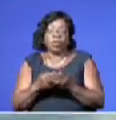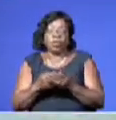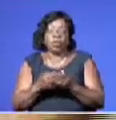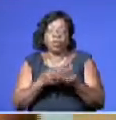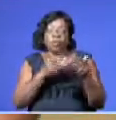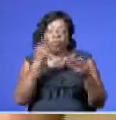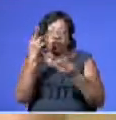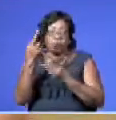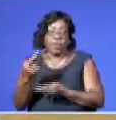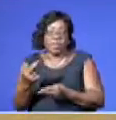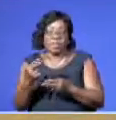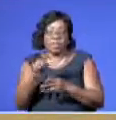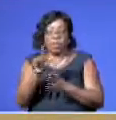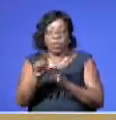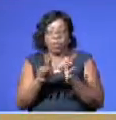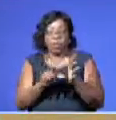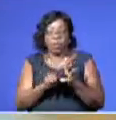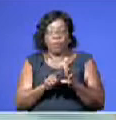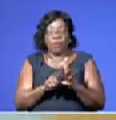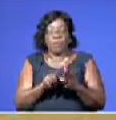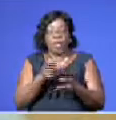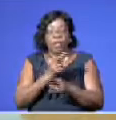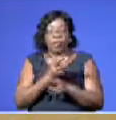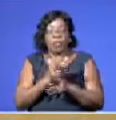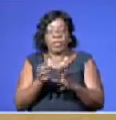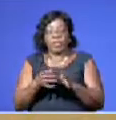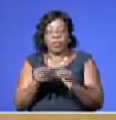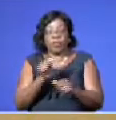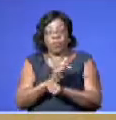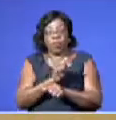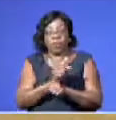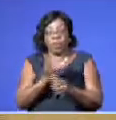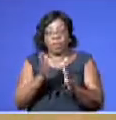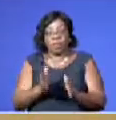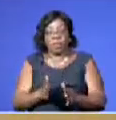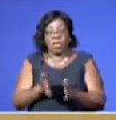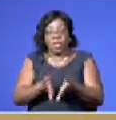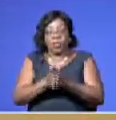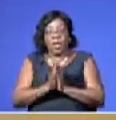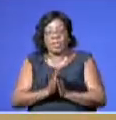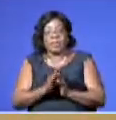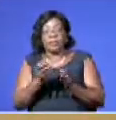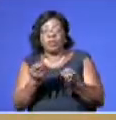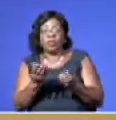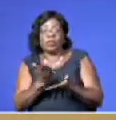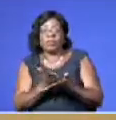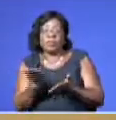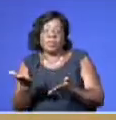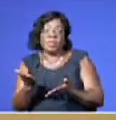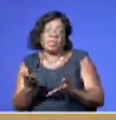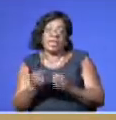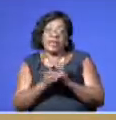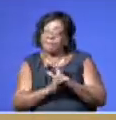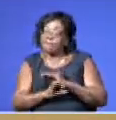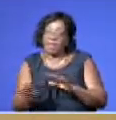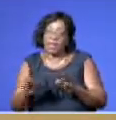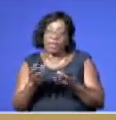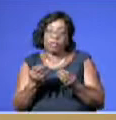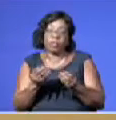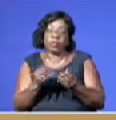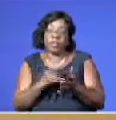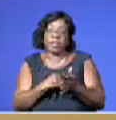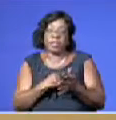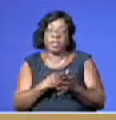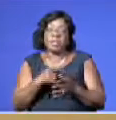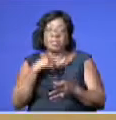rights of the workers are involved, you ask them to do certain things, and they fail to do it. So that tells me that